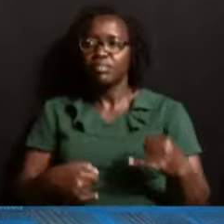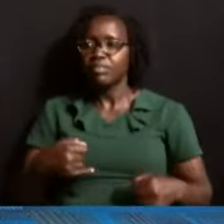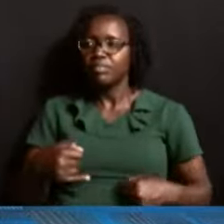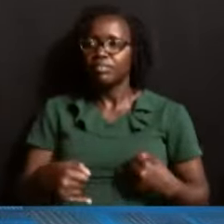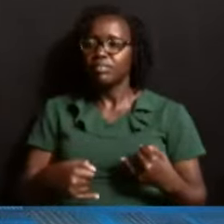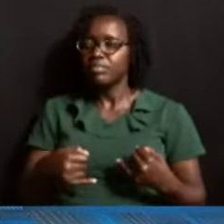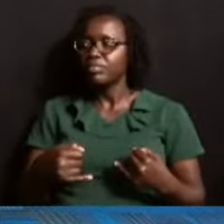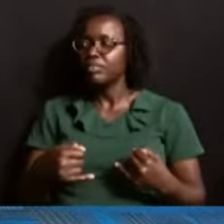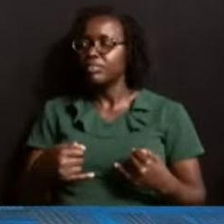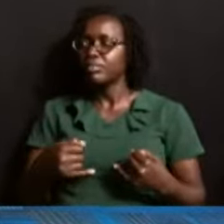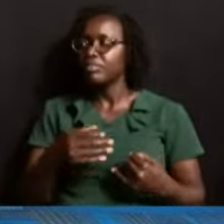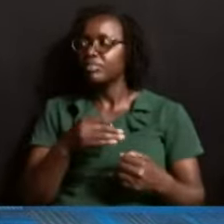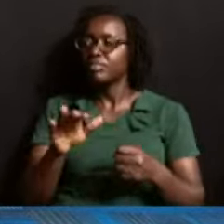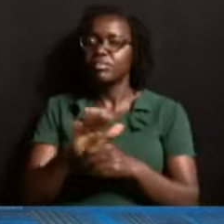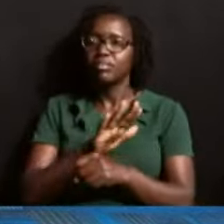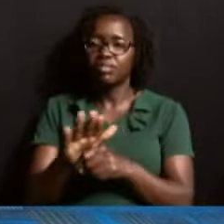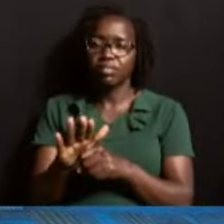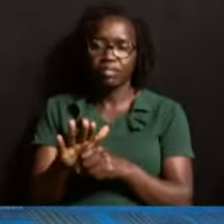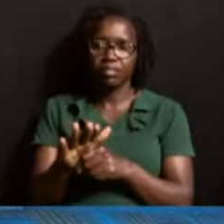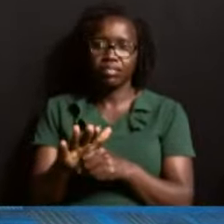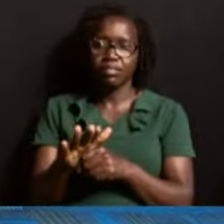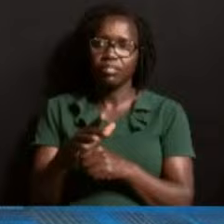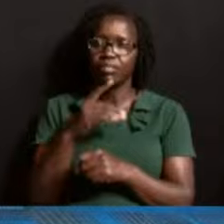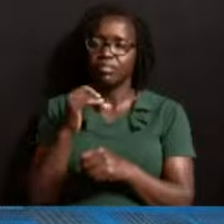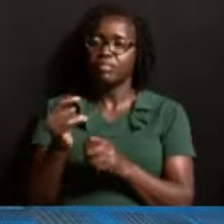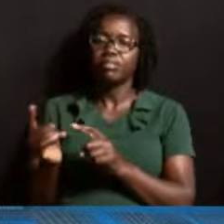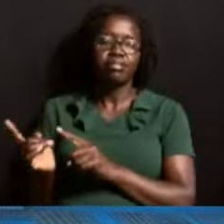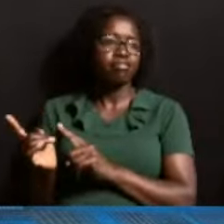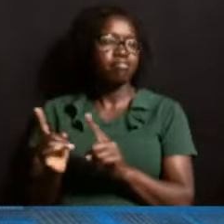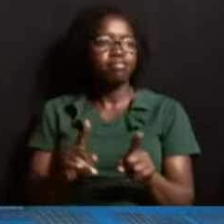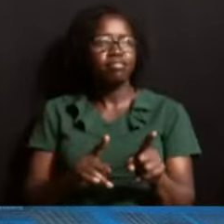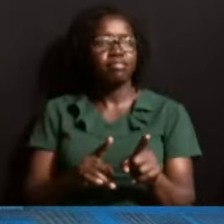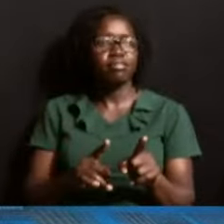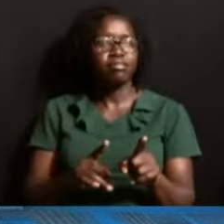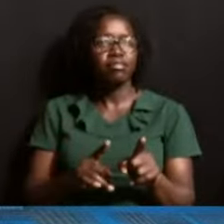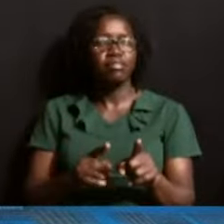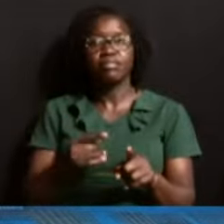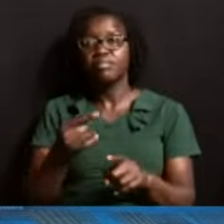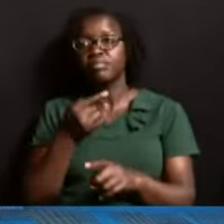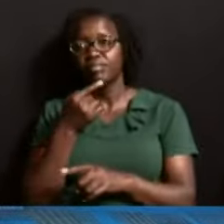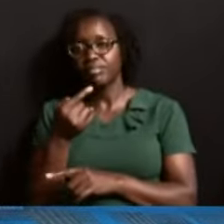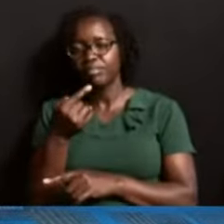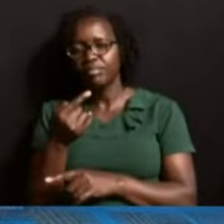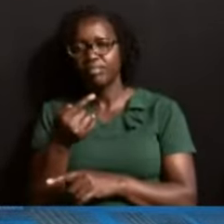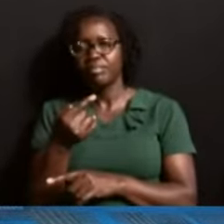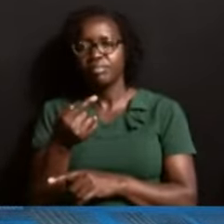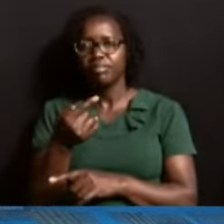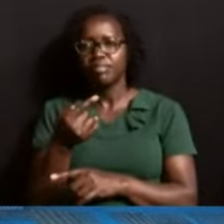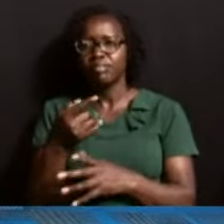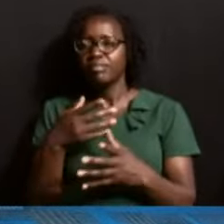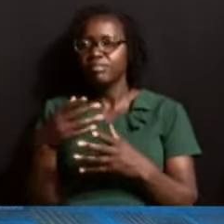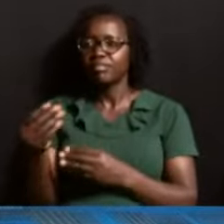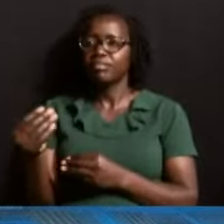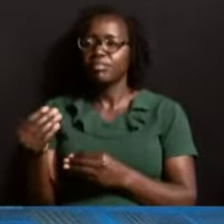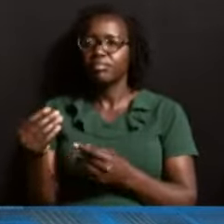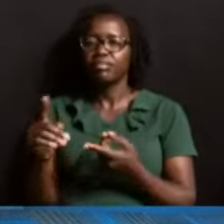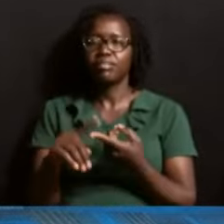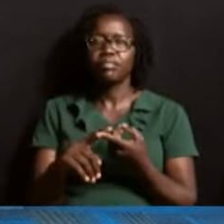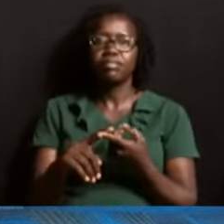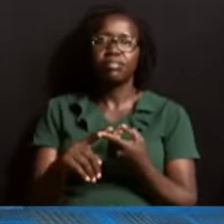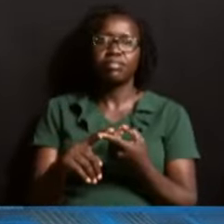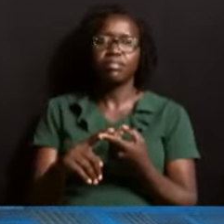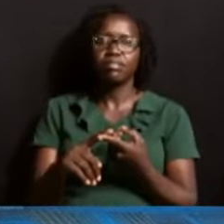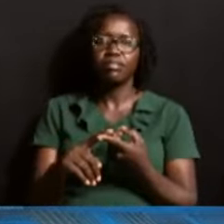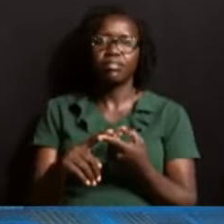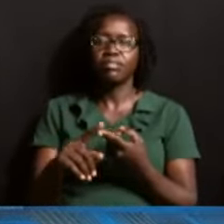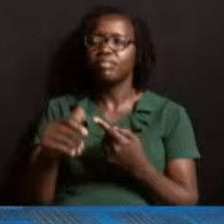and fulfillment. So he comes and he says, let's go to